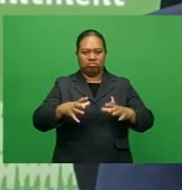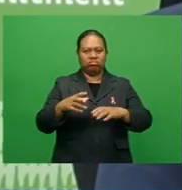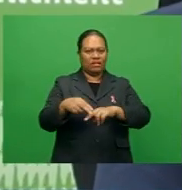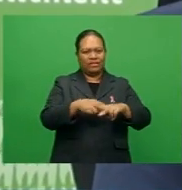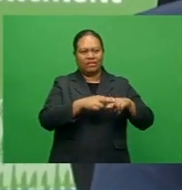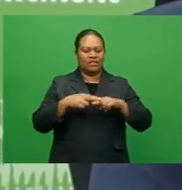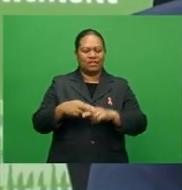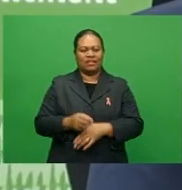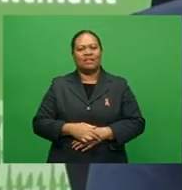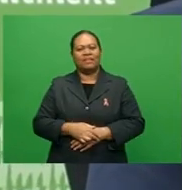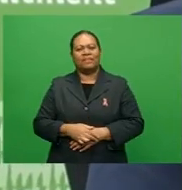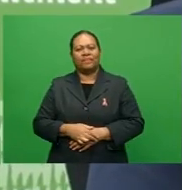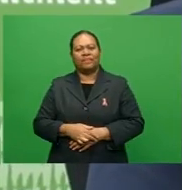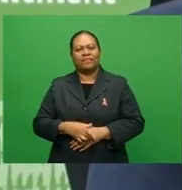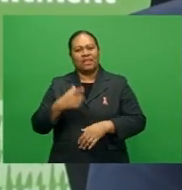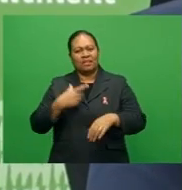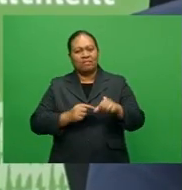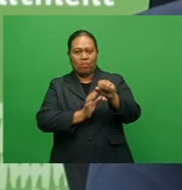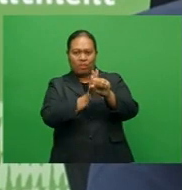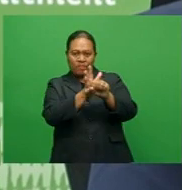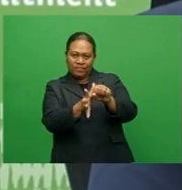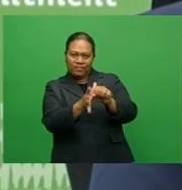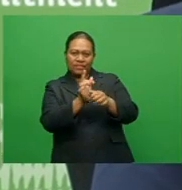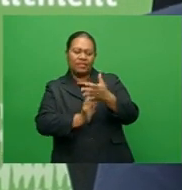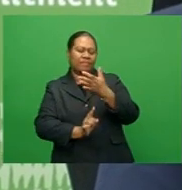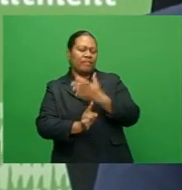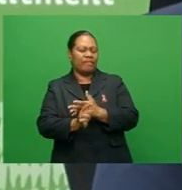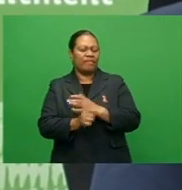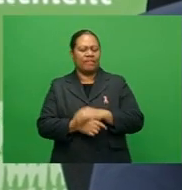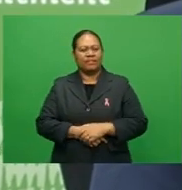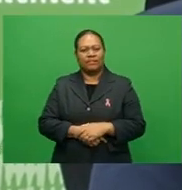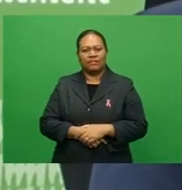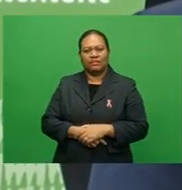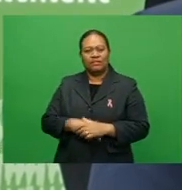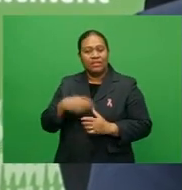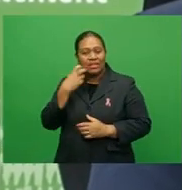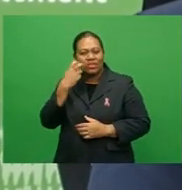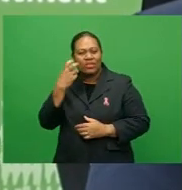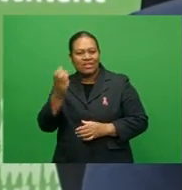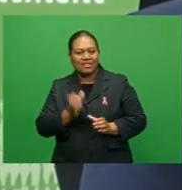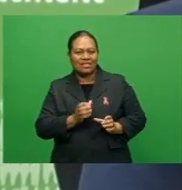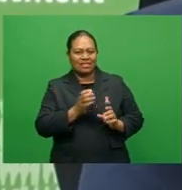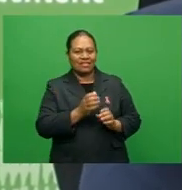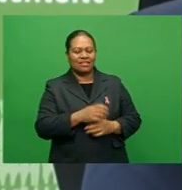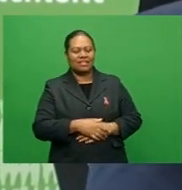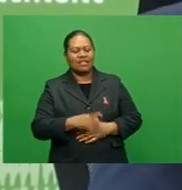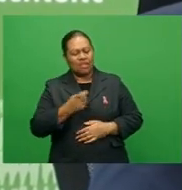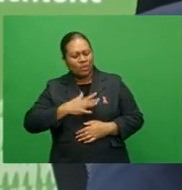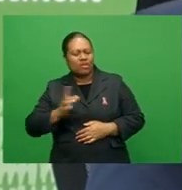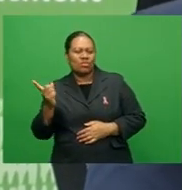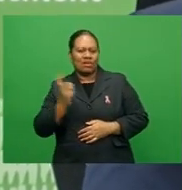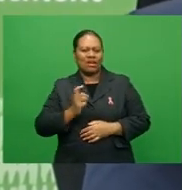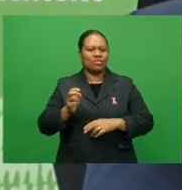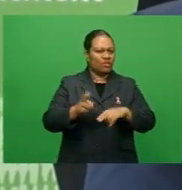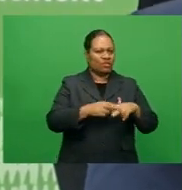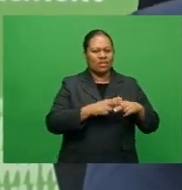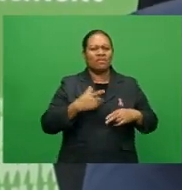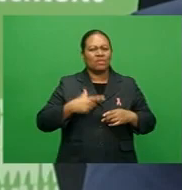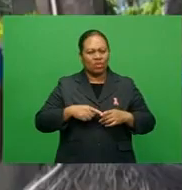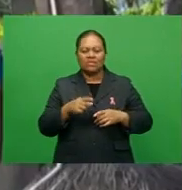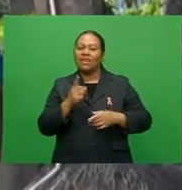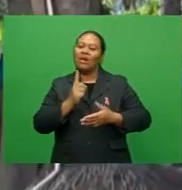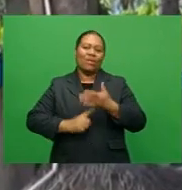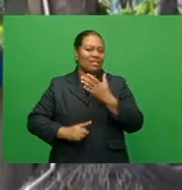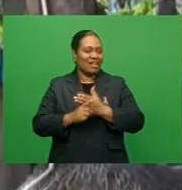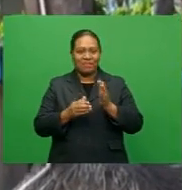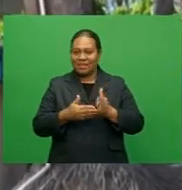Even post-COVID, there will be a massive amount of tourists that will want to come to Fiji because of the way we have dealt with